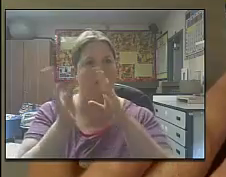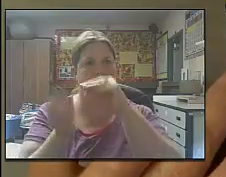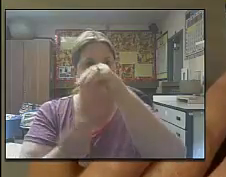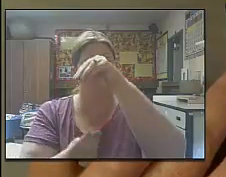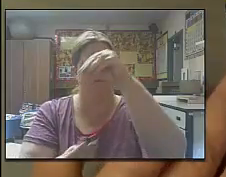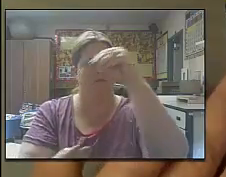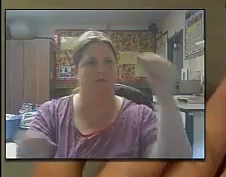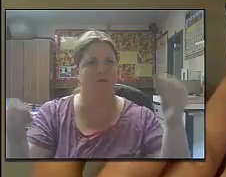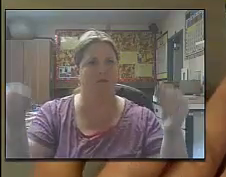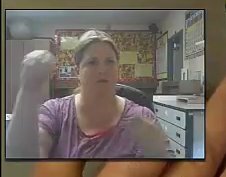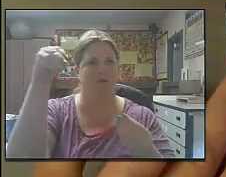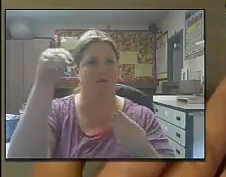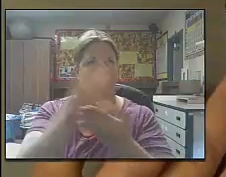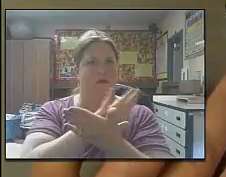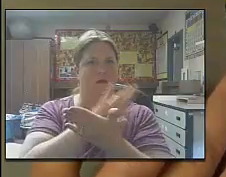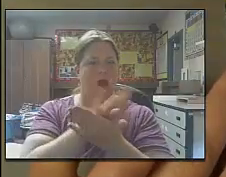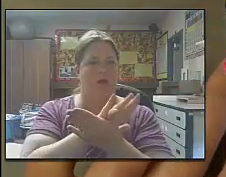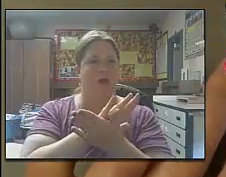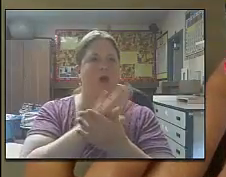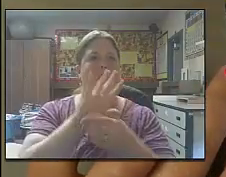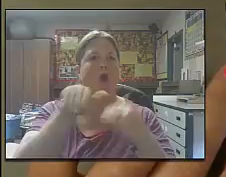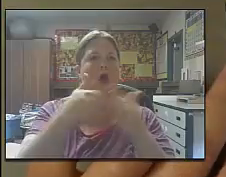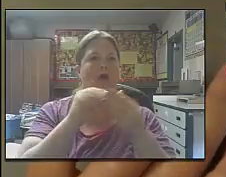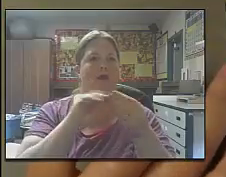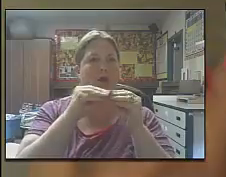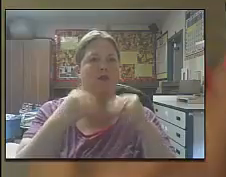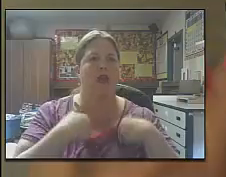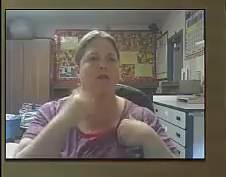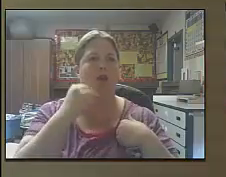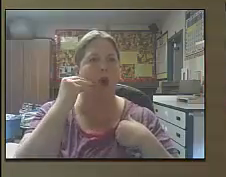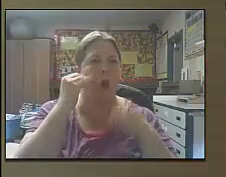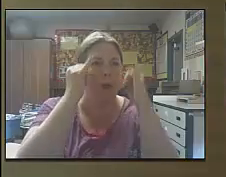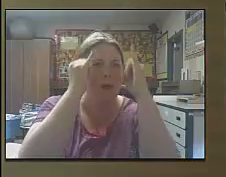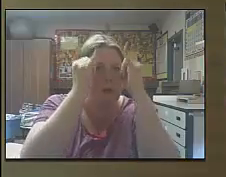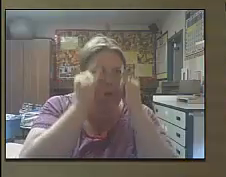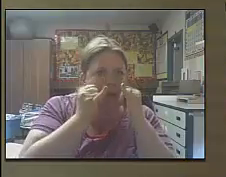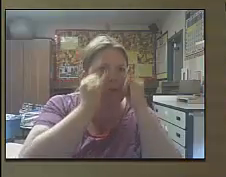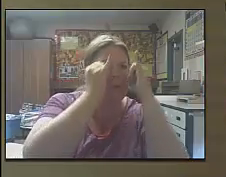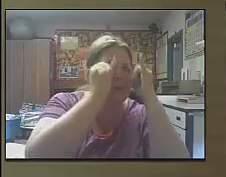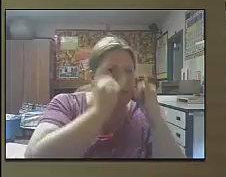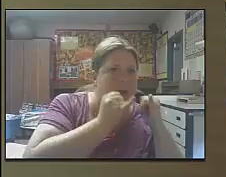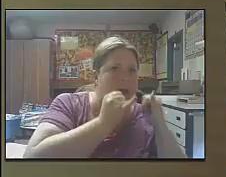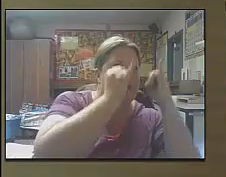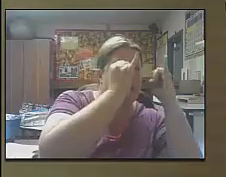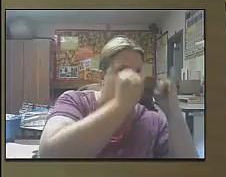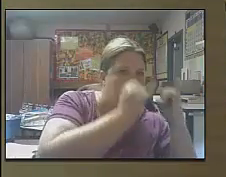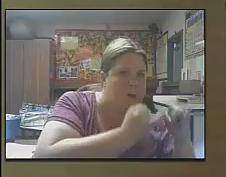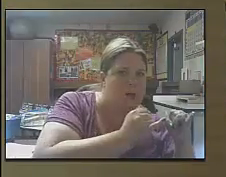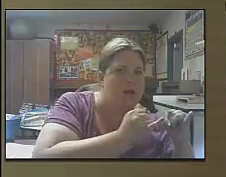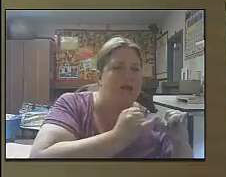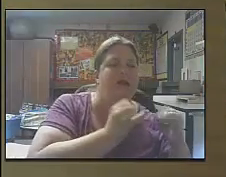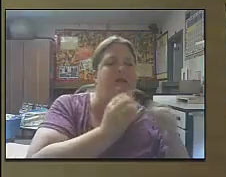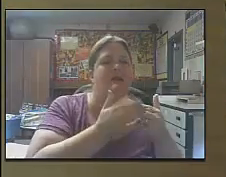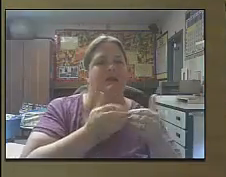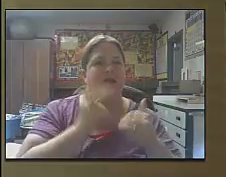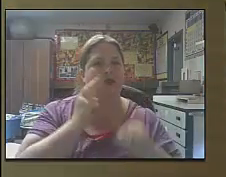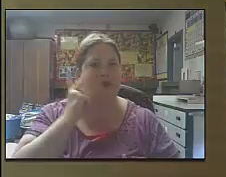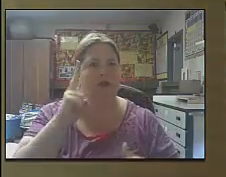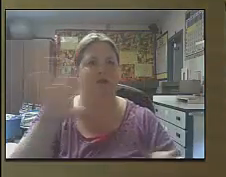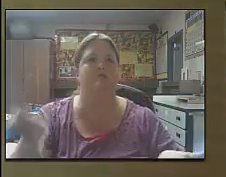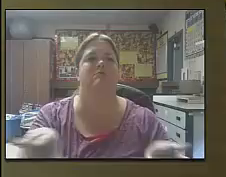direction, every number has a home. And it's a lot easier to see. Then we're going to add them